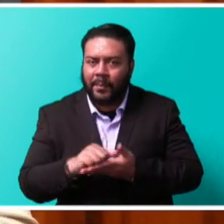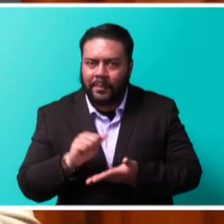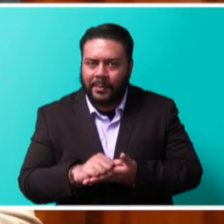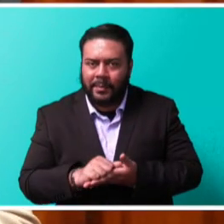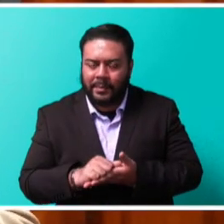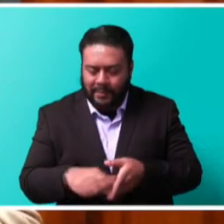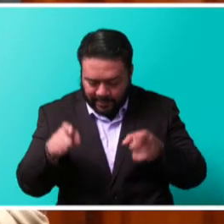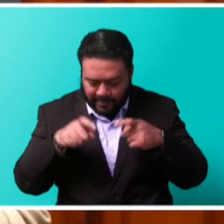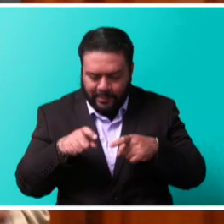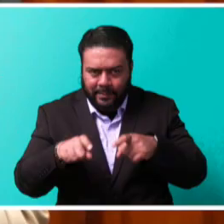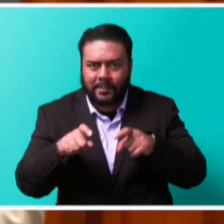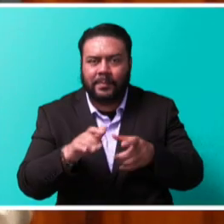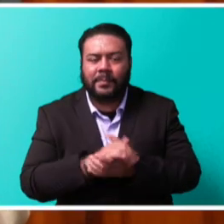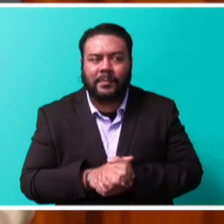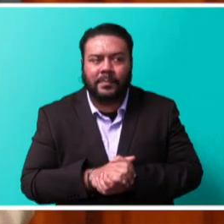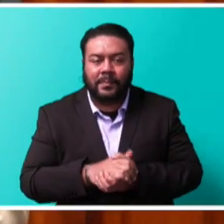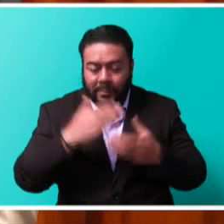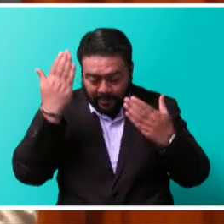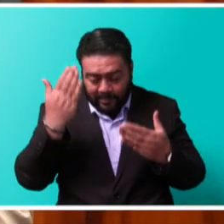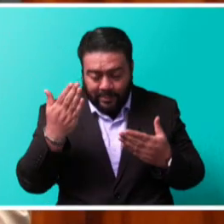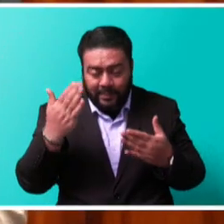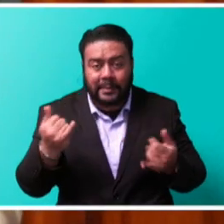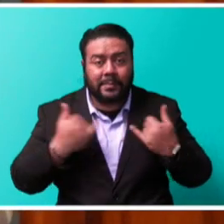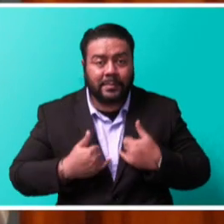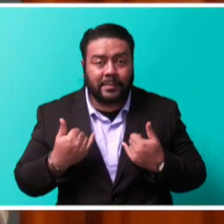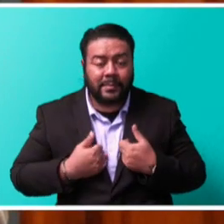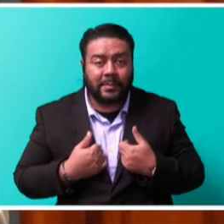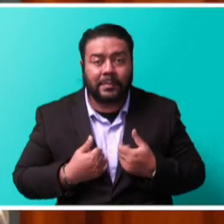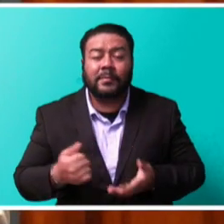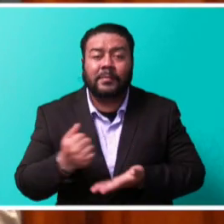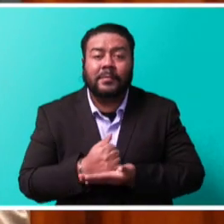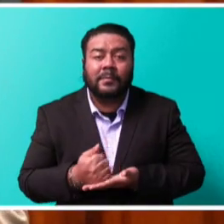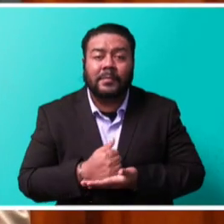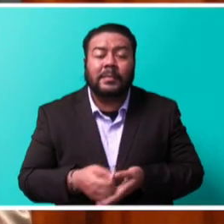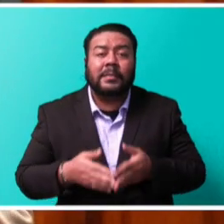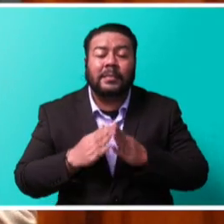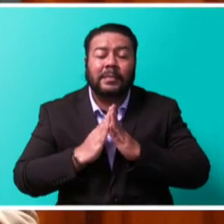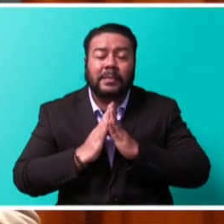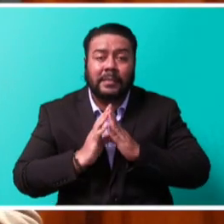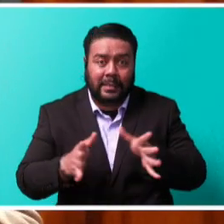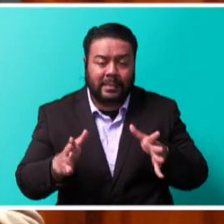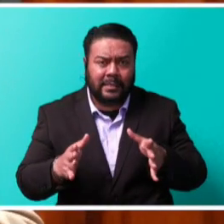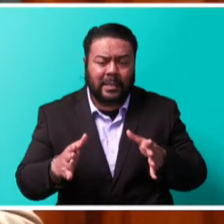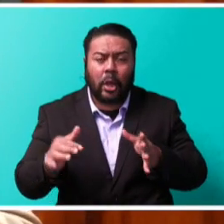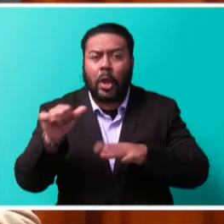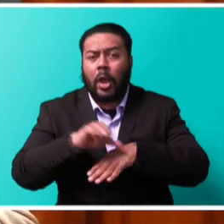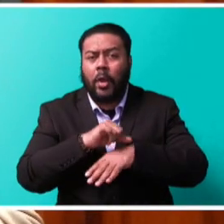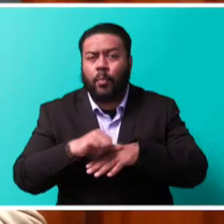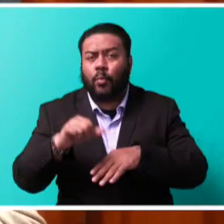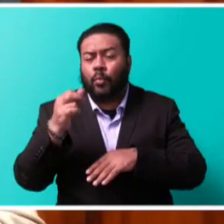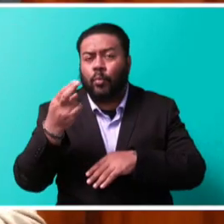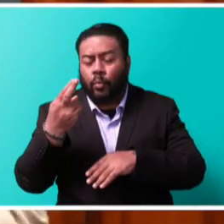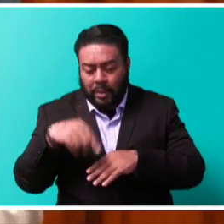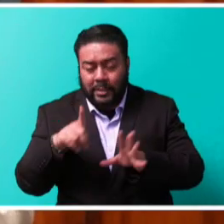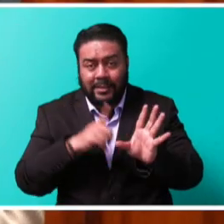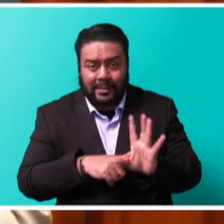and sustainably. Honourable Speaker, the implementation of the Act commenced in earnest during April of